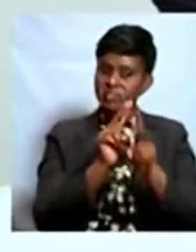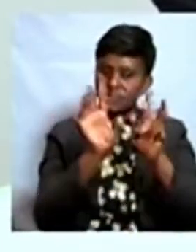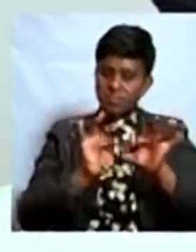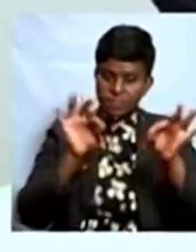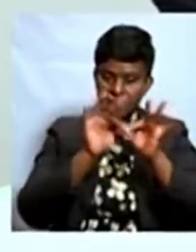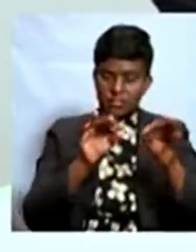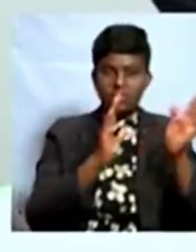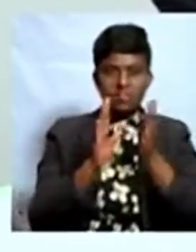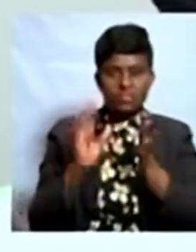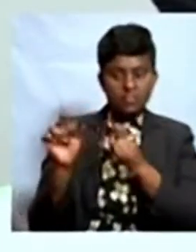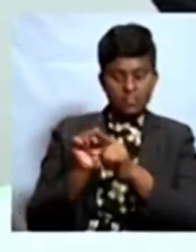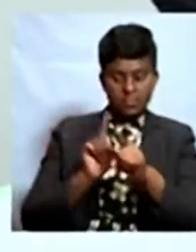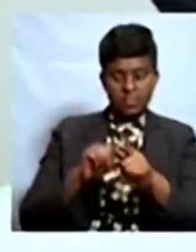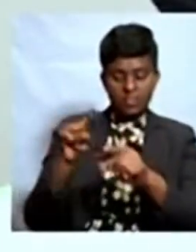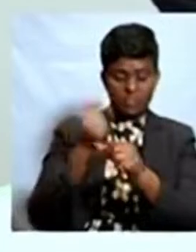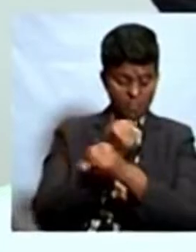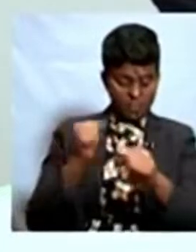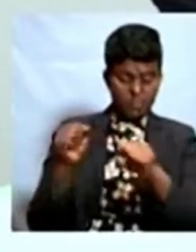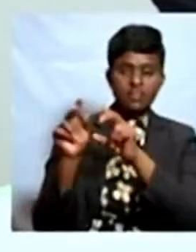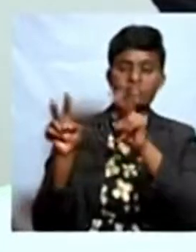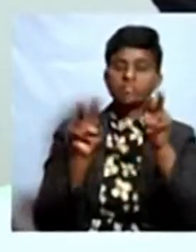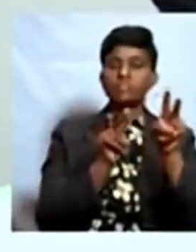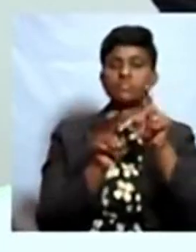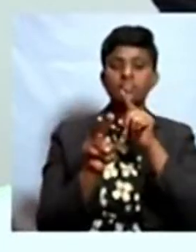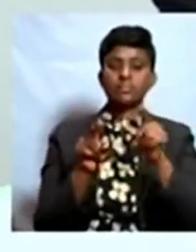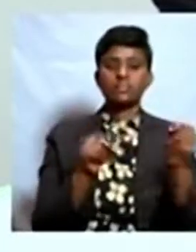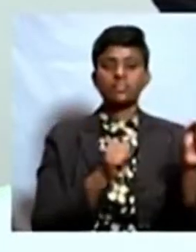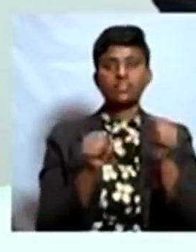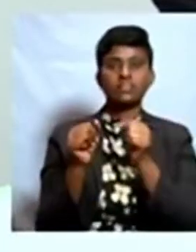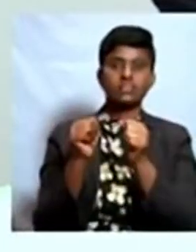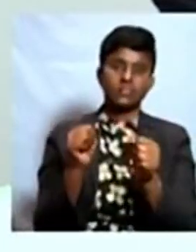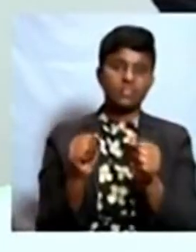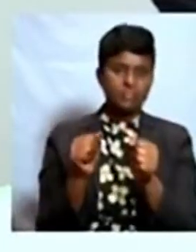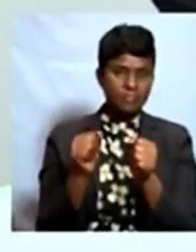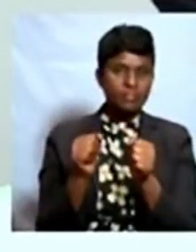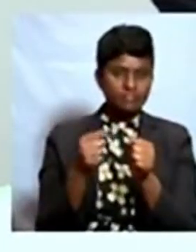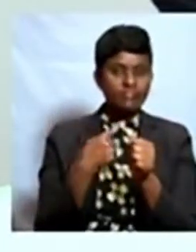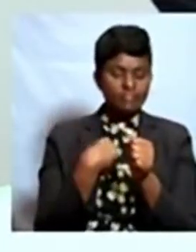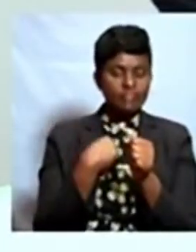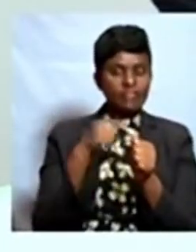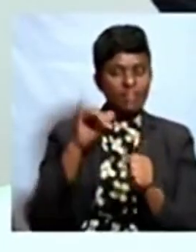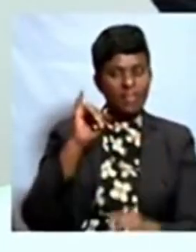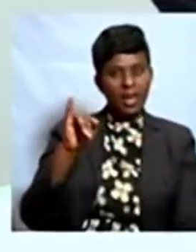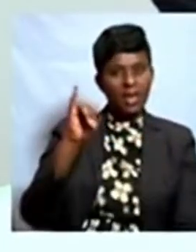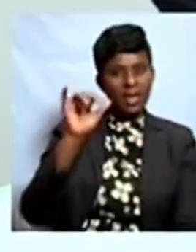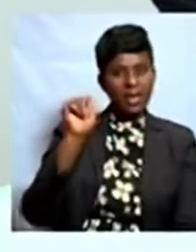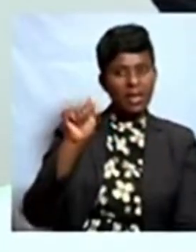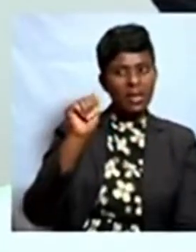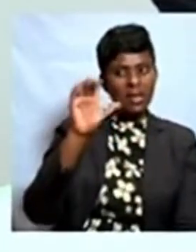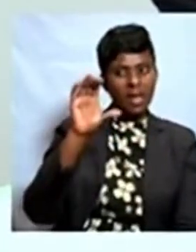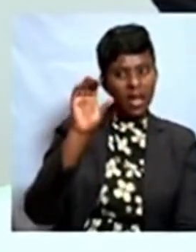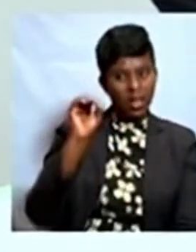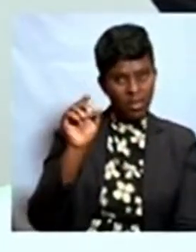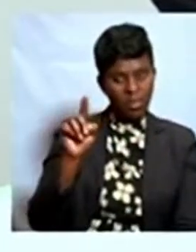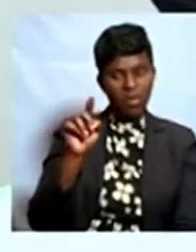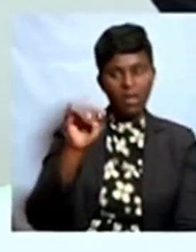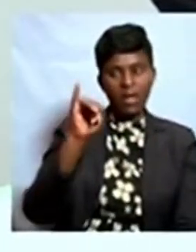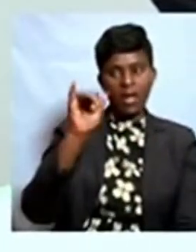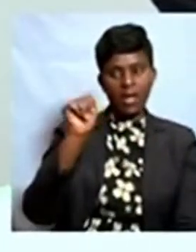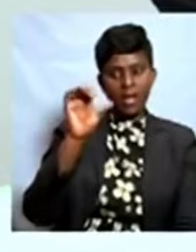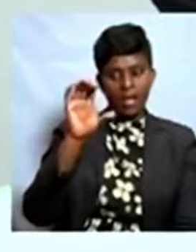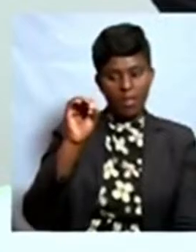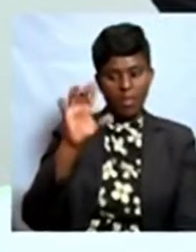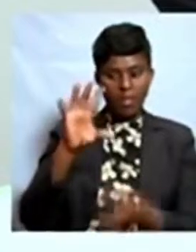elements of the safety oversight system. ICAO also conducts ICAO